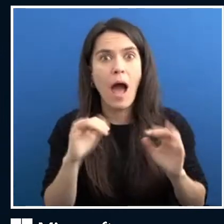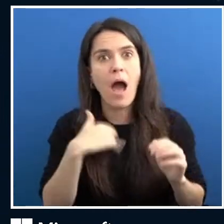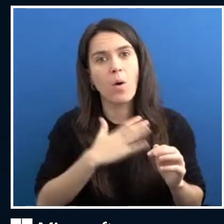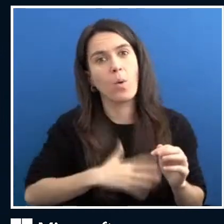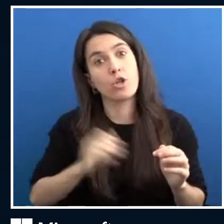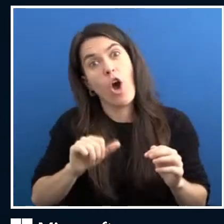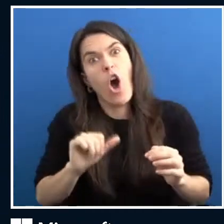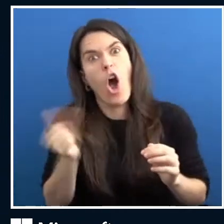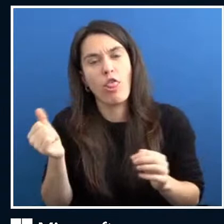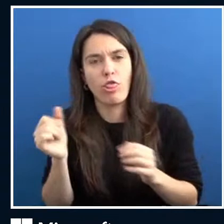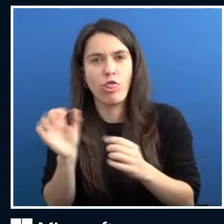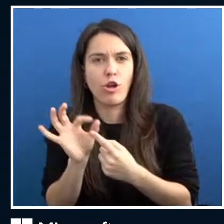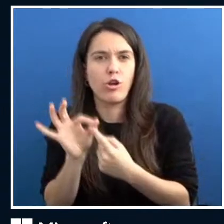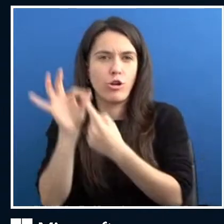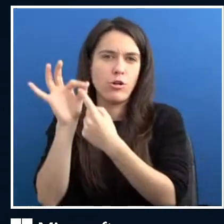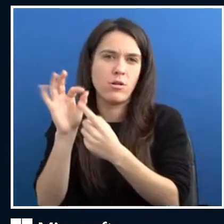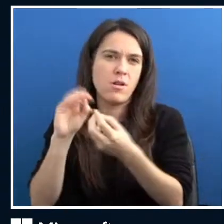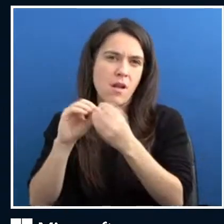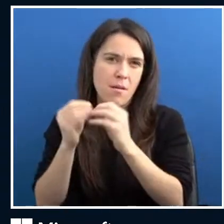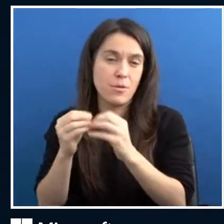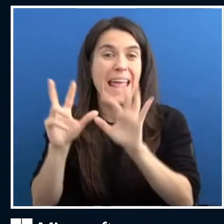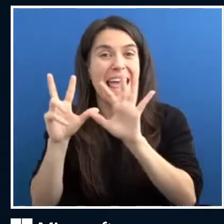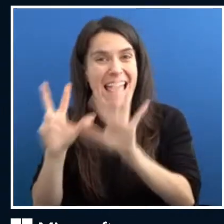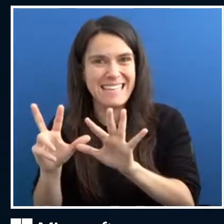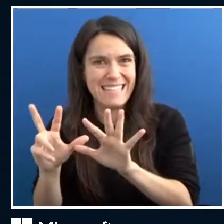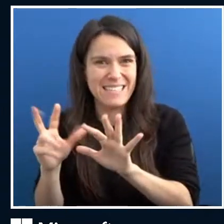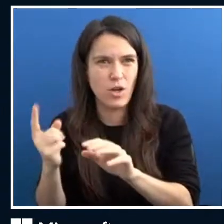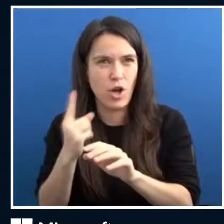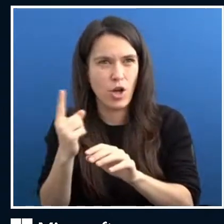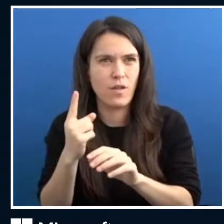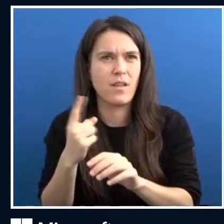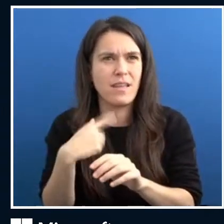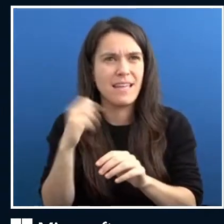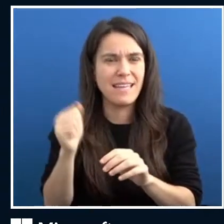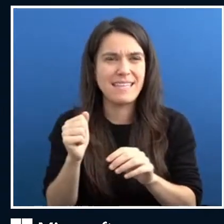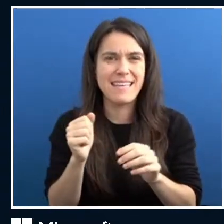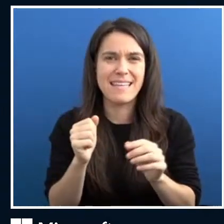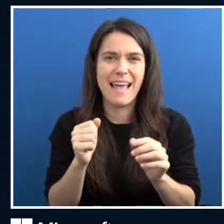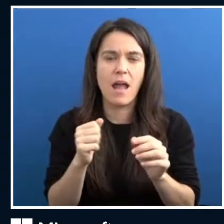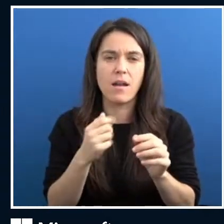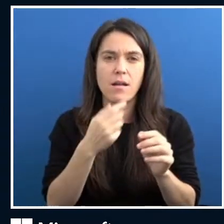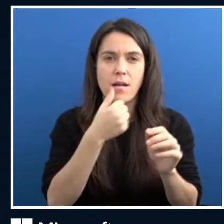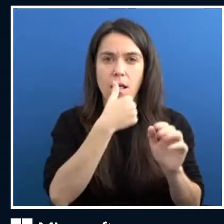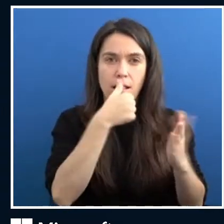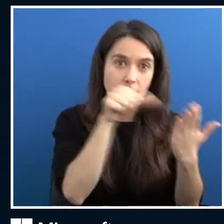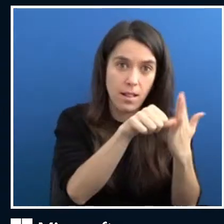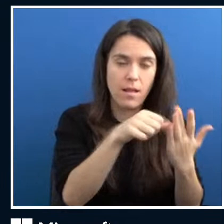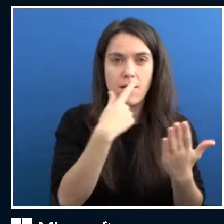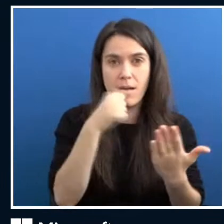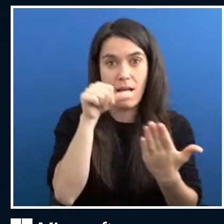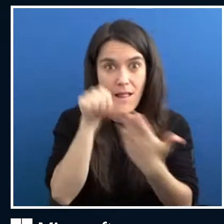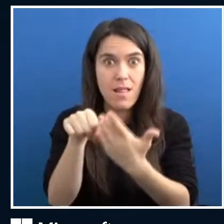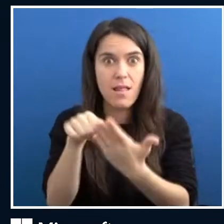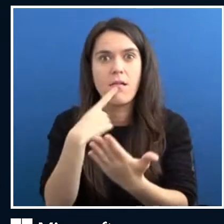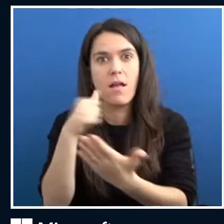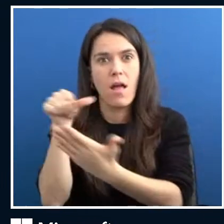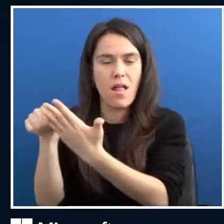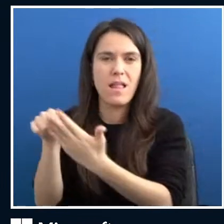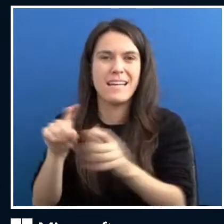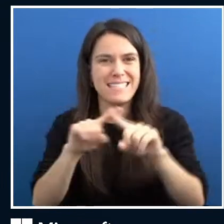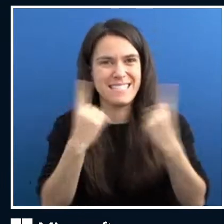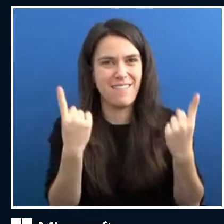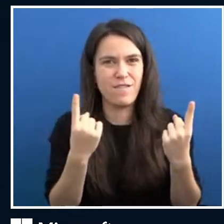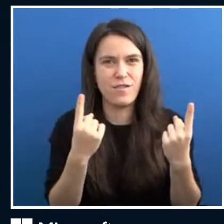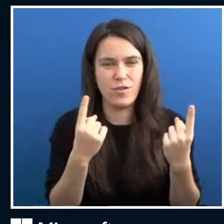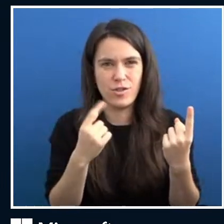could be a blank space, atomic number could be a blank space, and 8 could be a blank space. What all these are answers to the text.